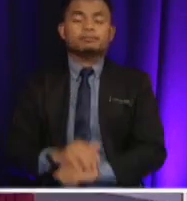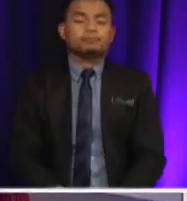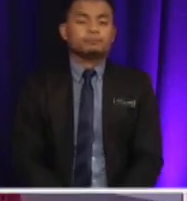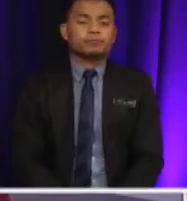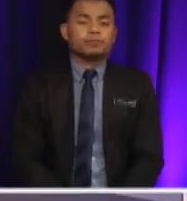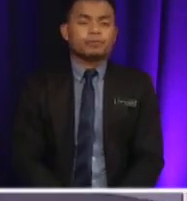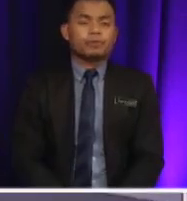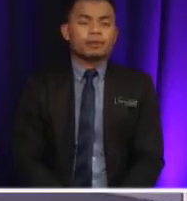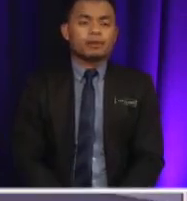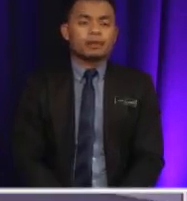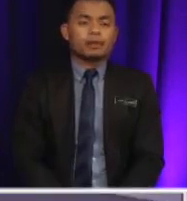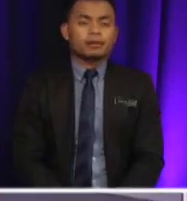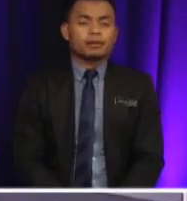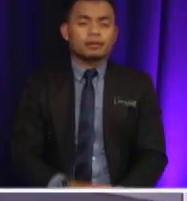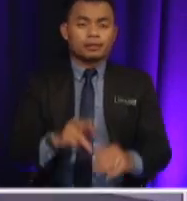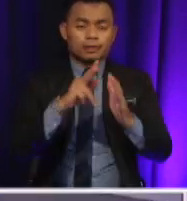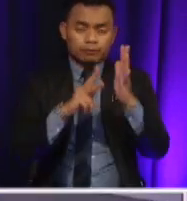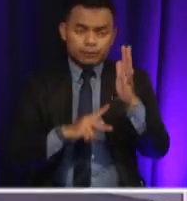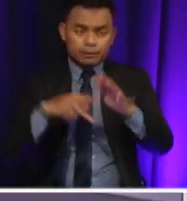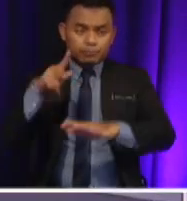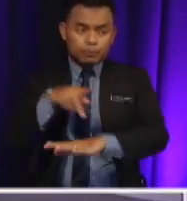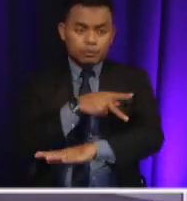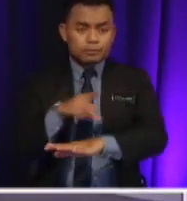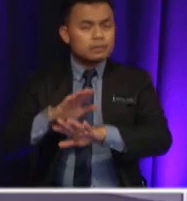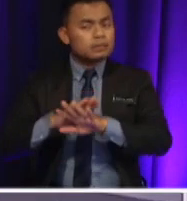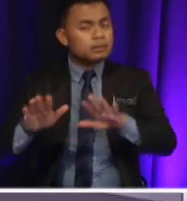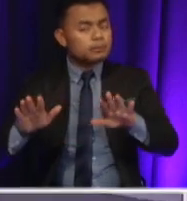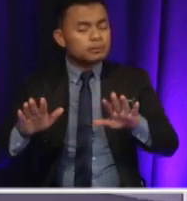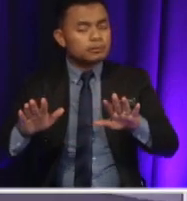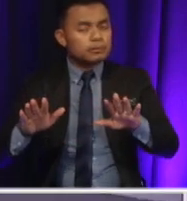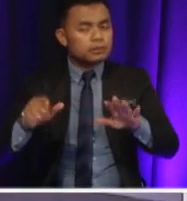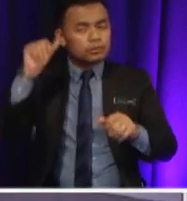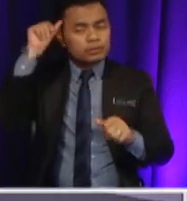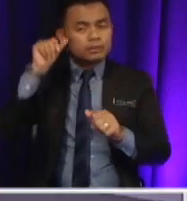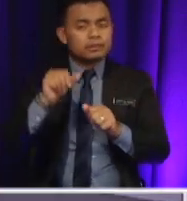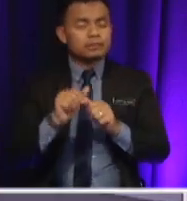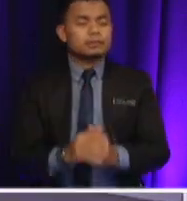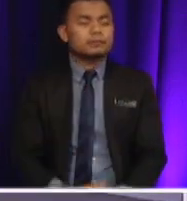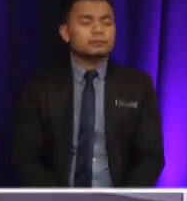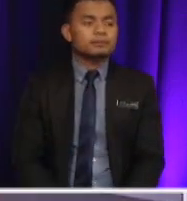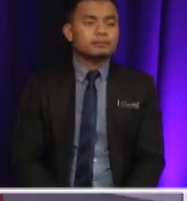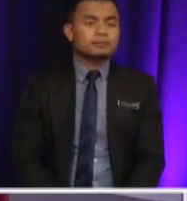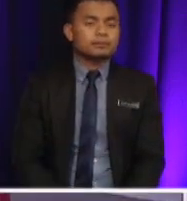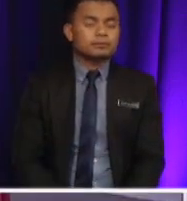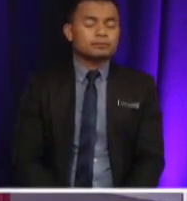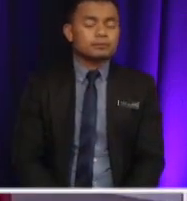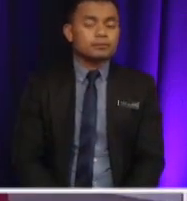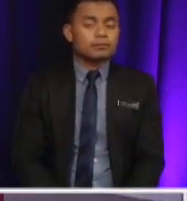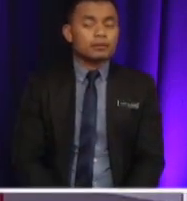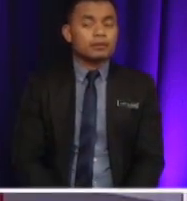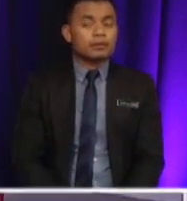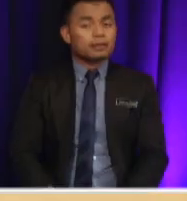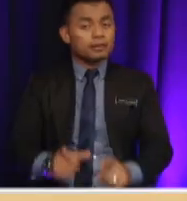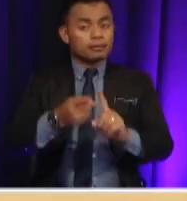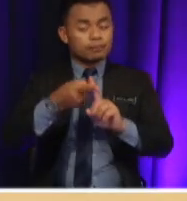Okay. Now, one thing about reading a poem, you don't need to memorize it. Okay. It's okay for you to read it. All right. Okay. So, from stanza 1